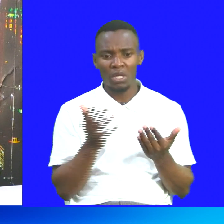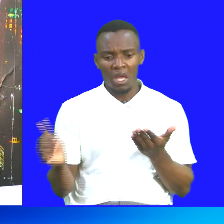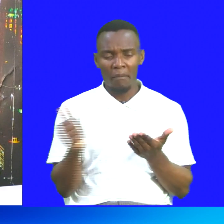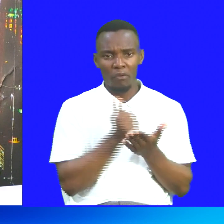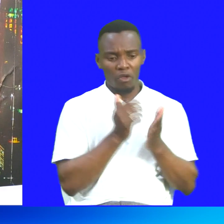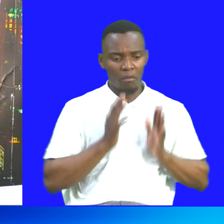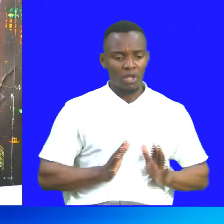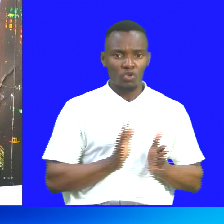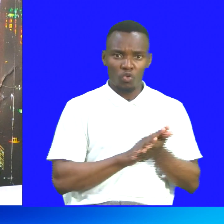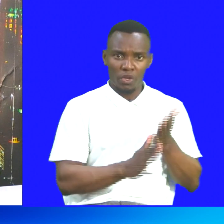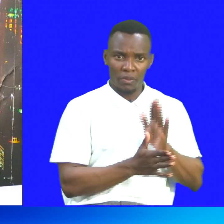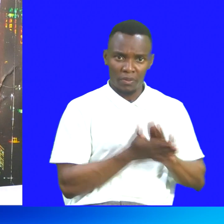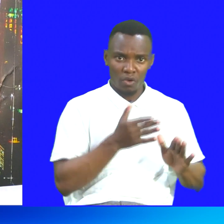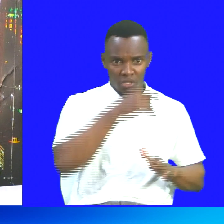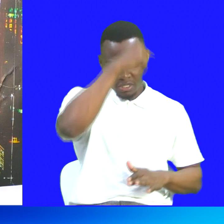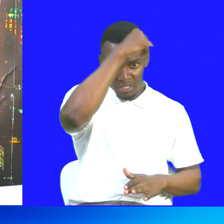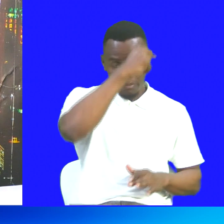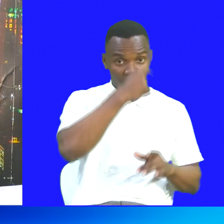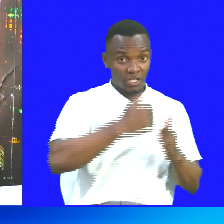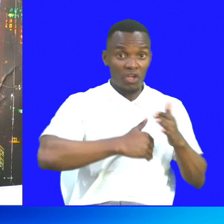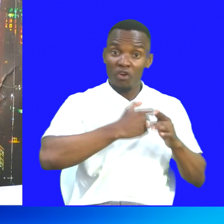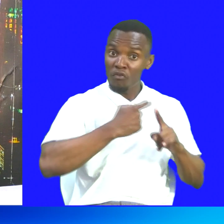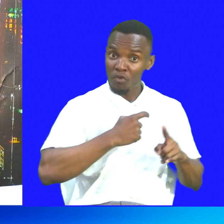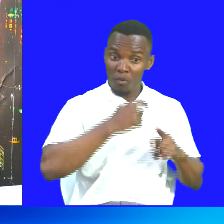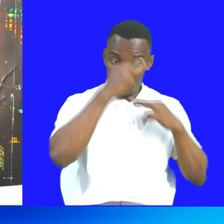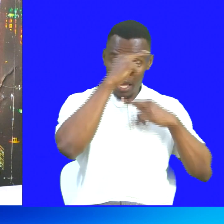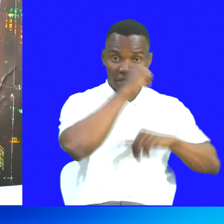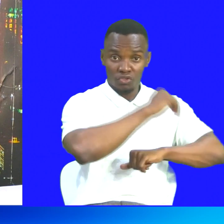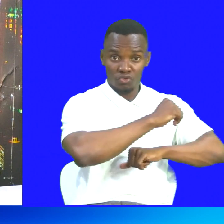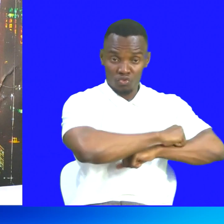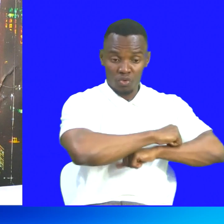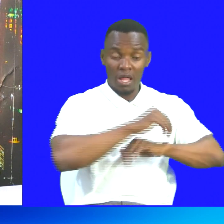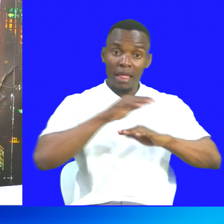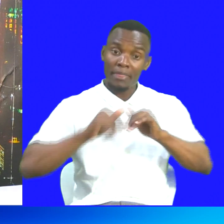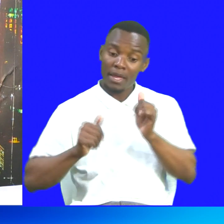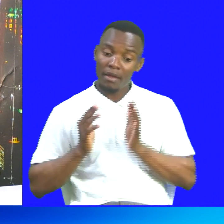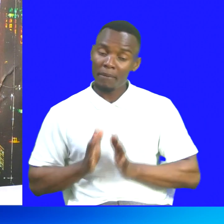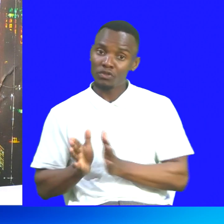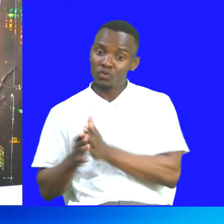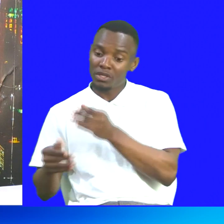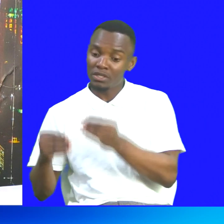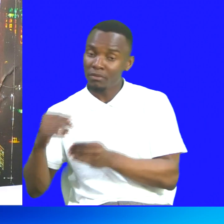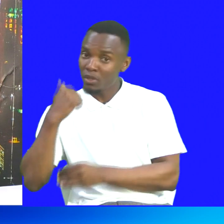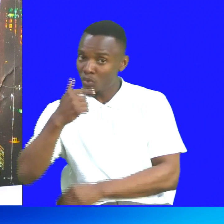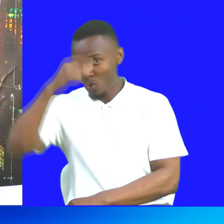disability, a high school graduate, than a person with disability degree